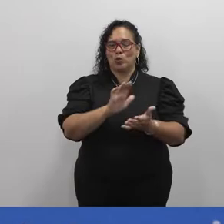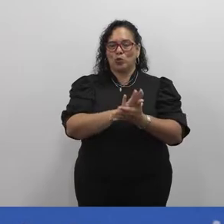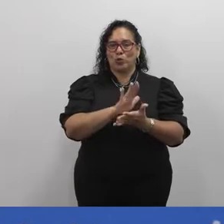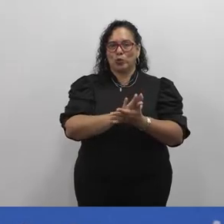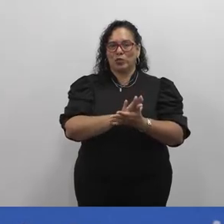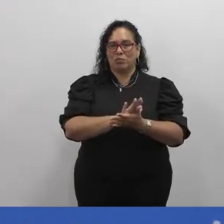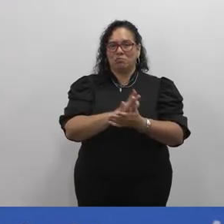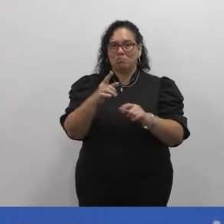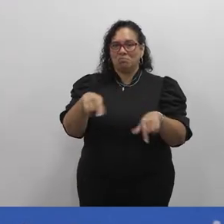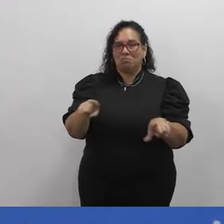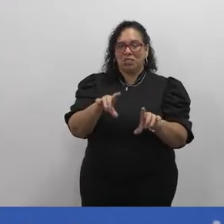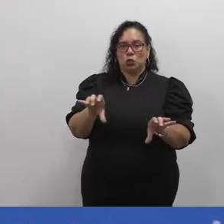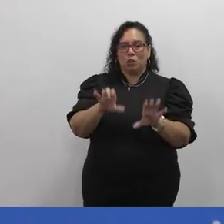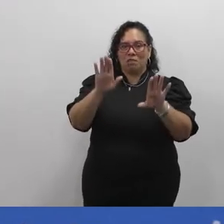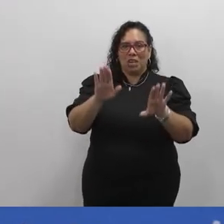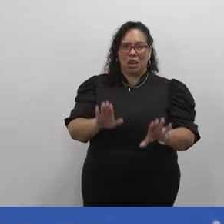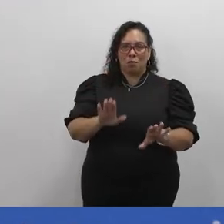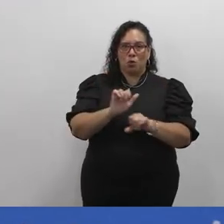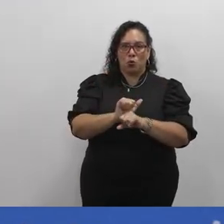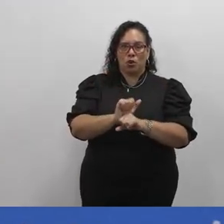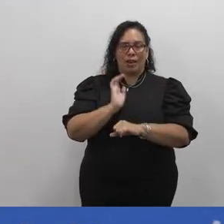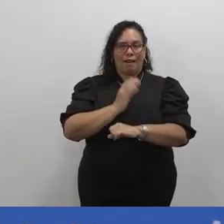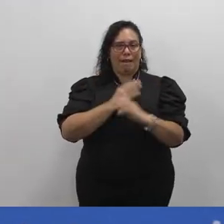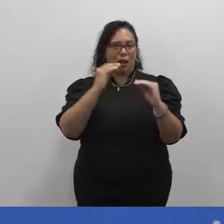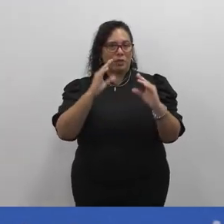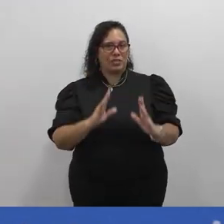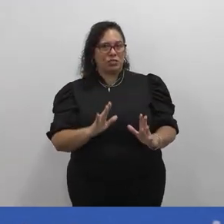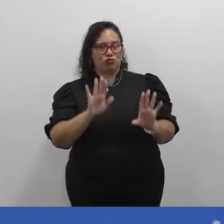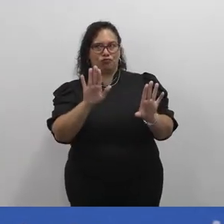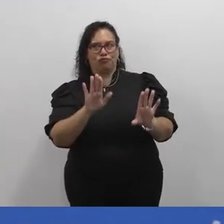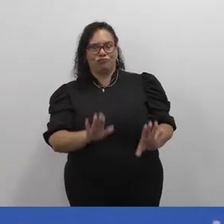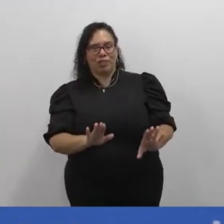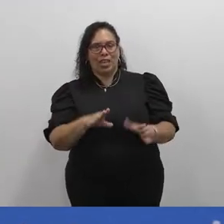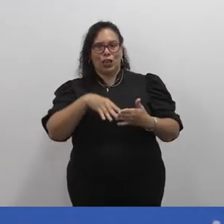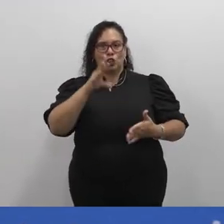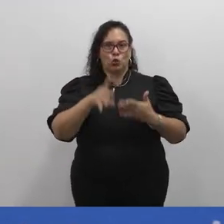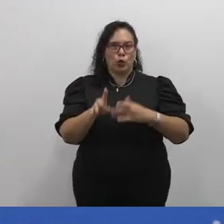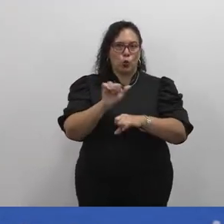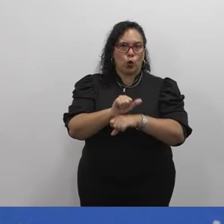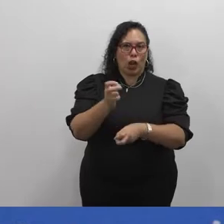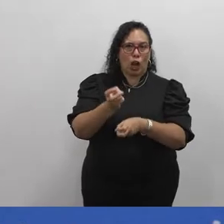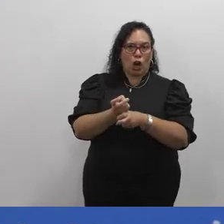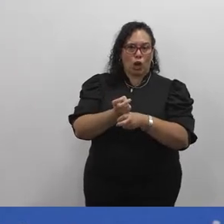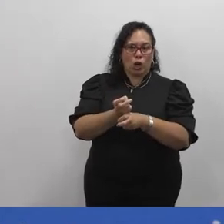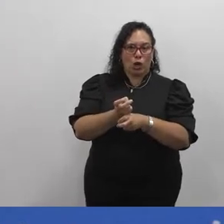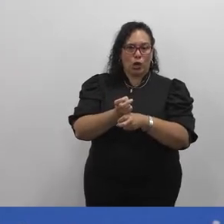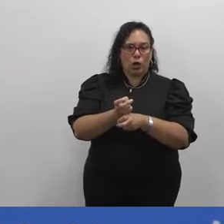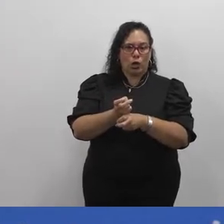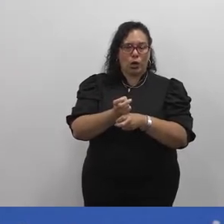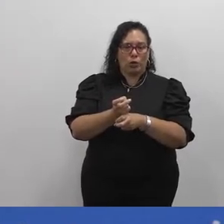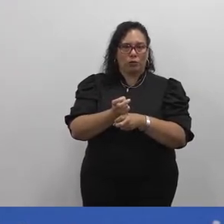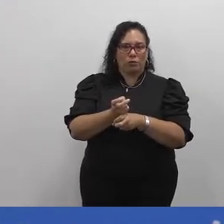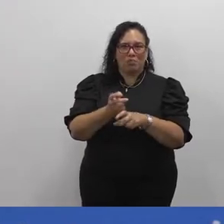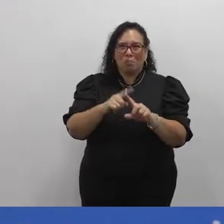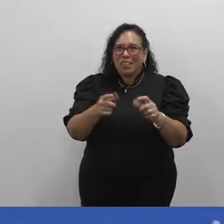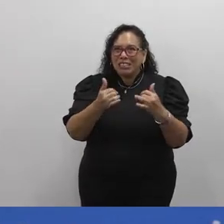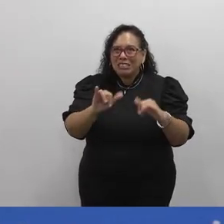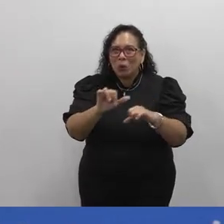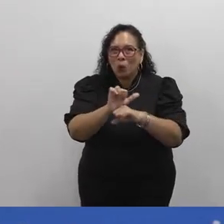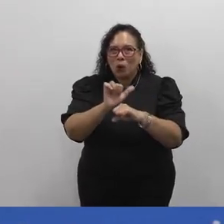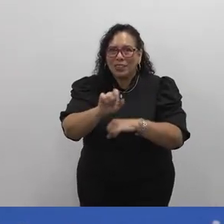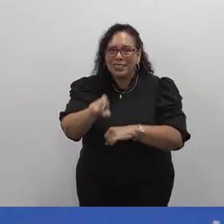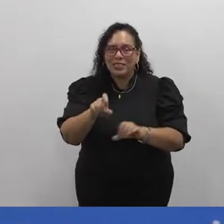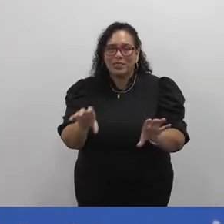work and our teachers are doing great and our students are working hard, there's work to do to make